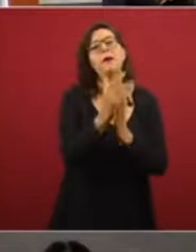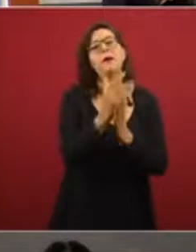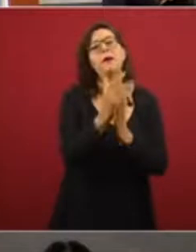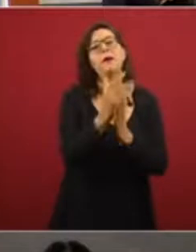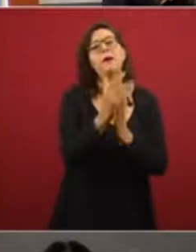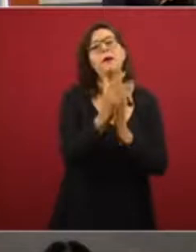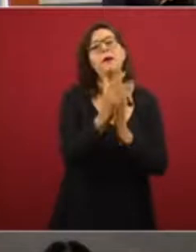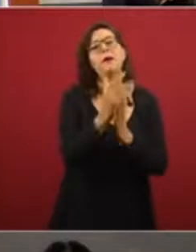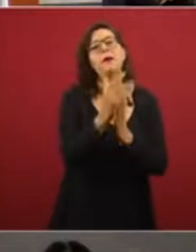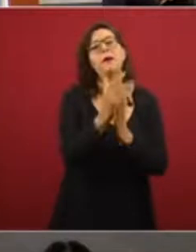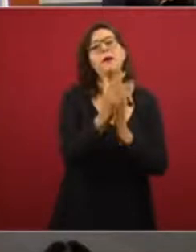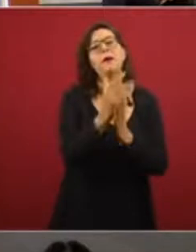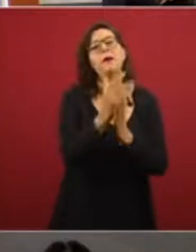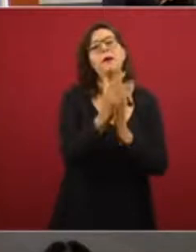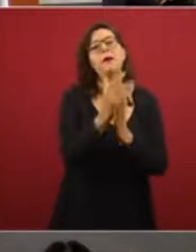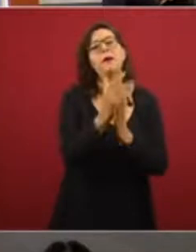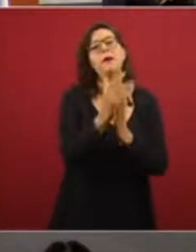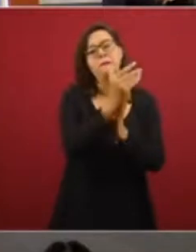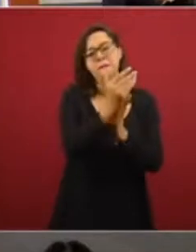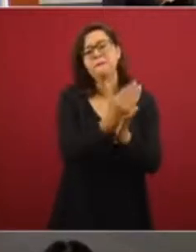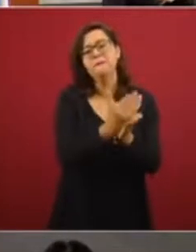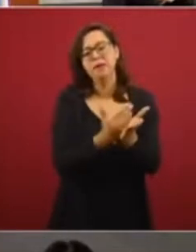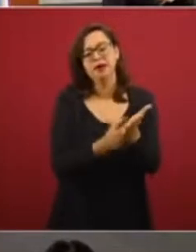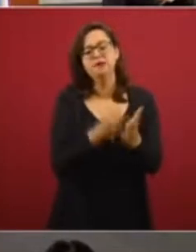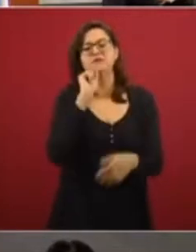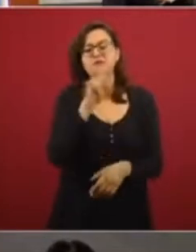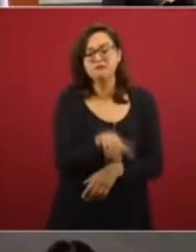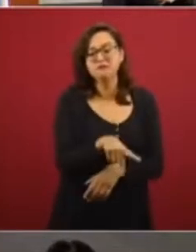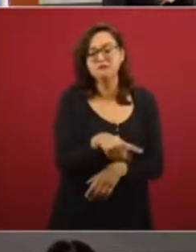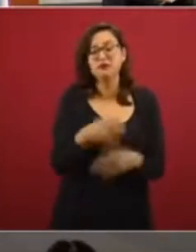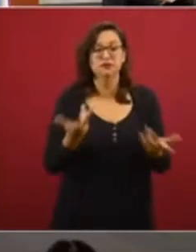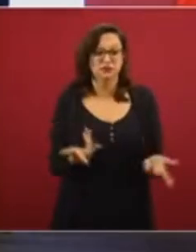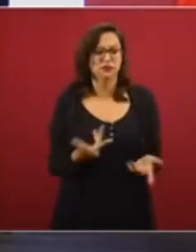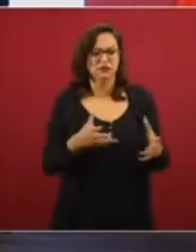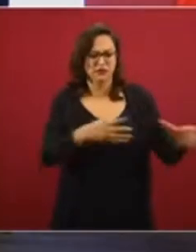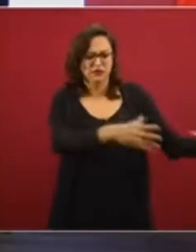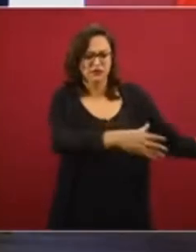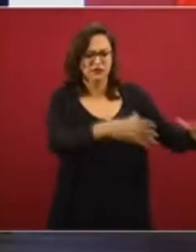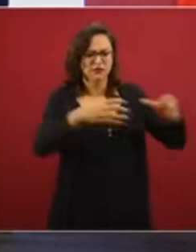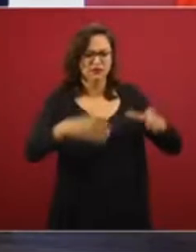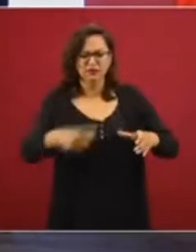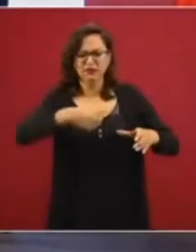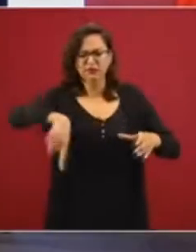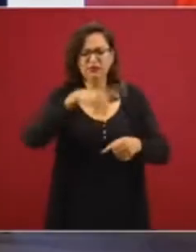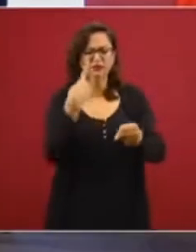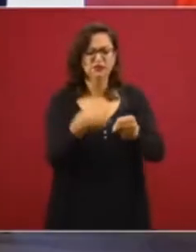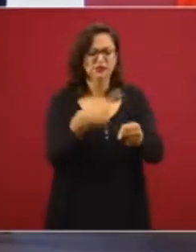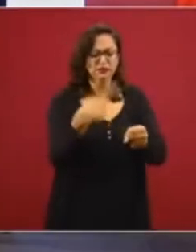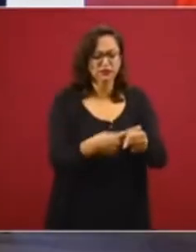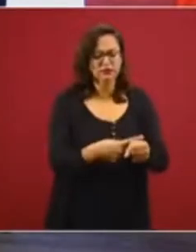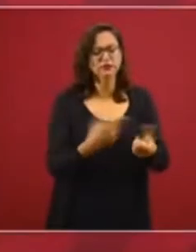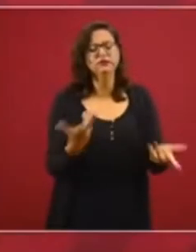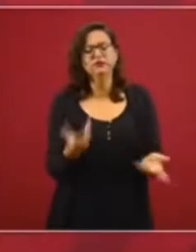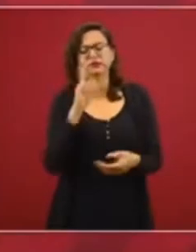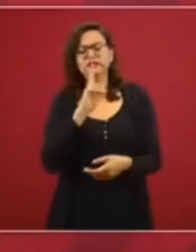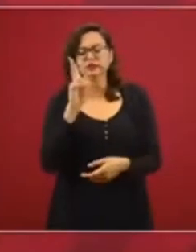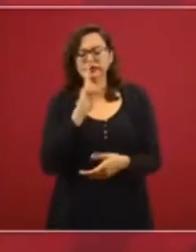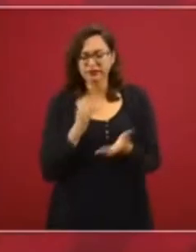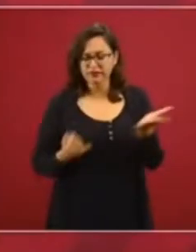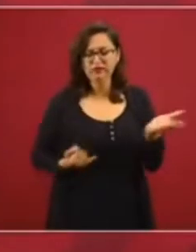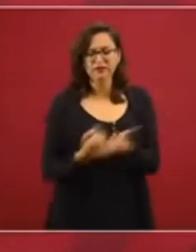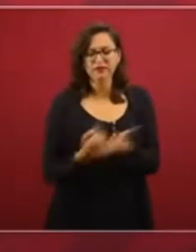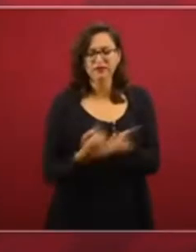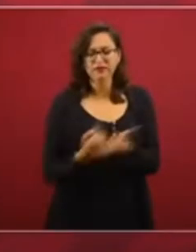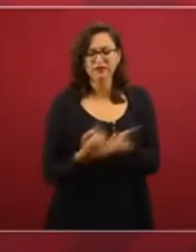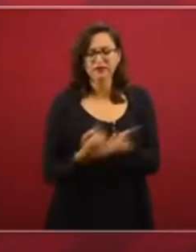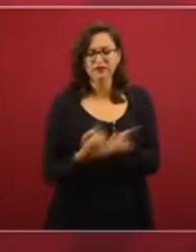is also diminishing or decreasing. A pesar de que por decisión aumentamos el número de